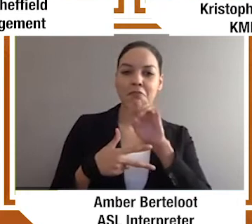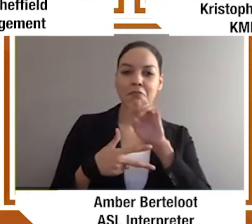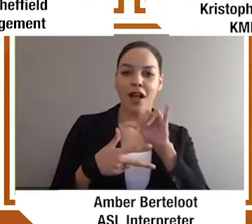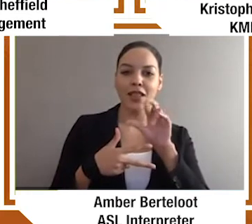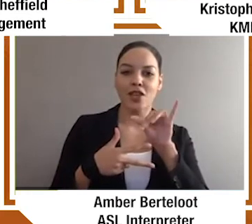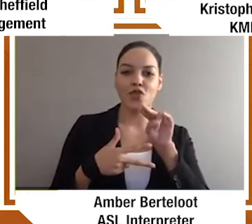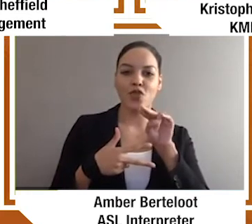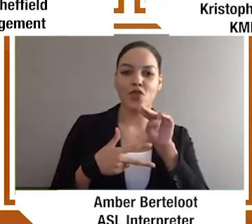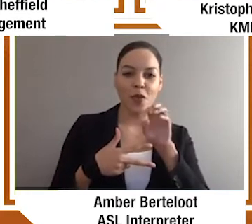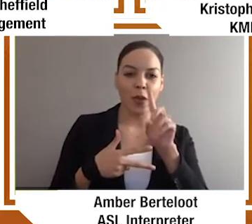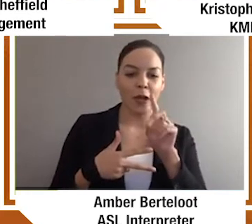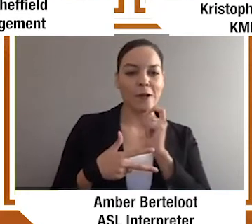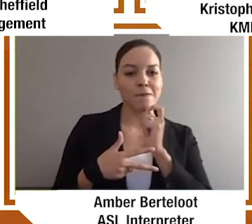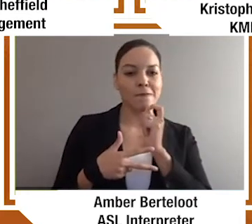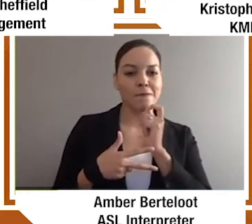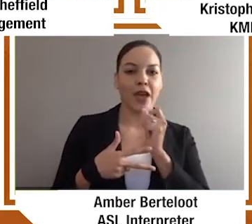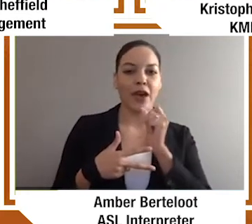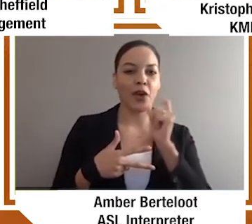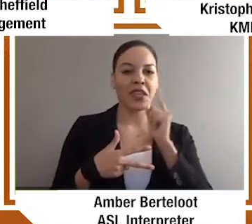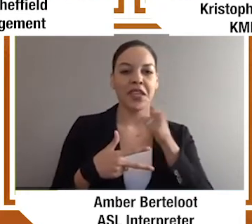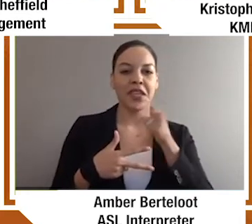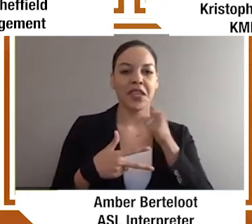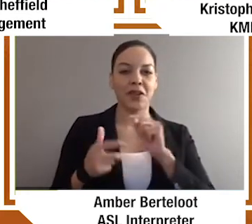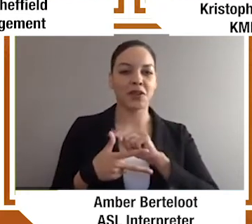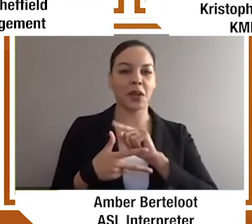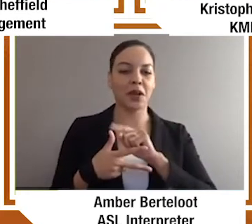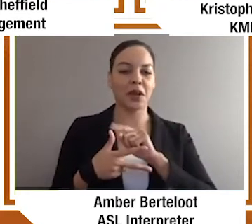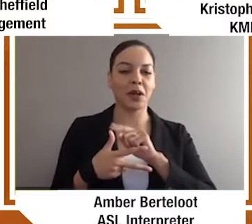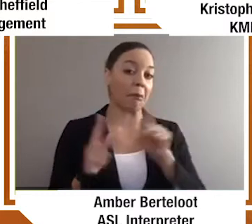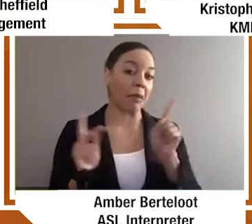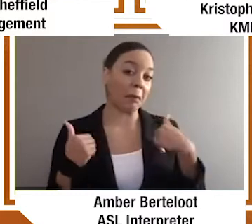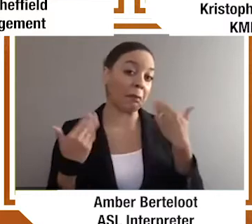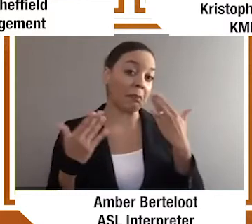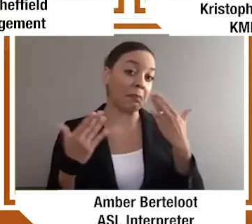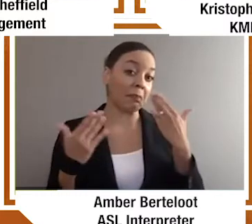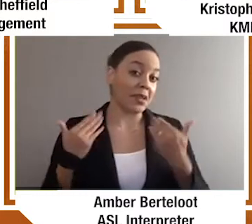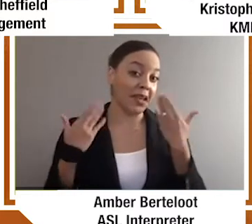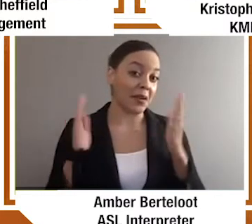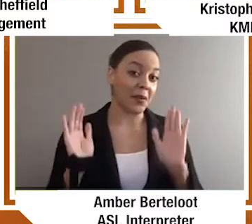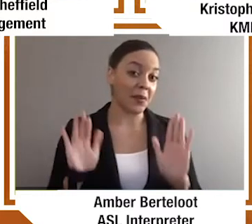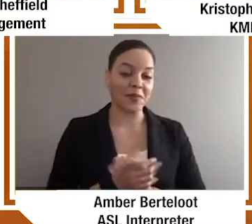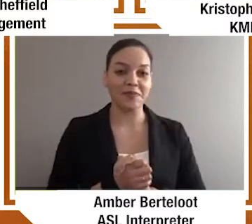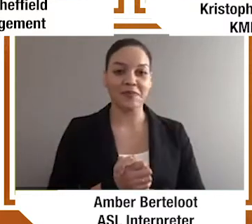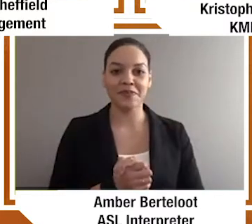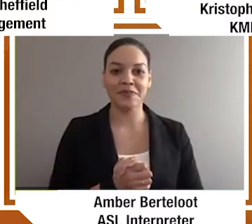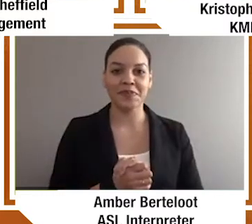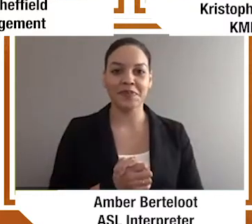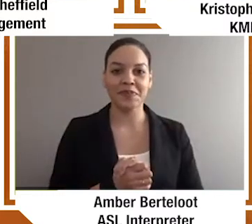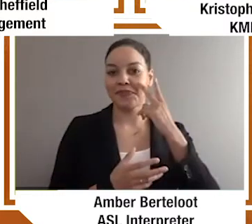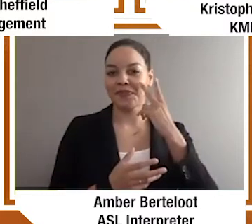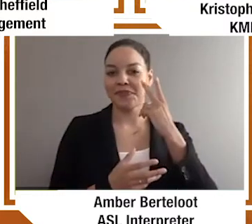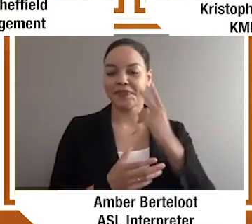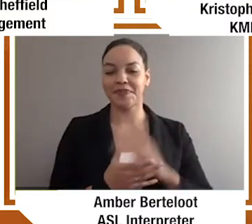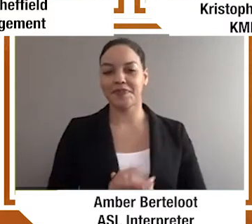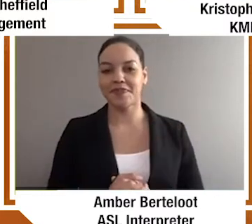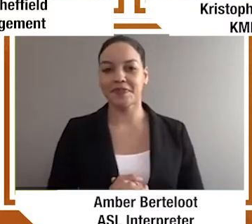a little stretchy, but you never know. I was like, I know you've been around, so you know, we'll find out.